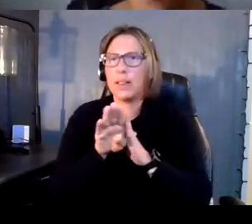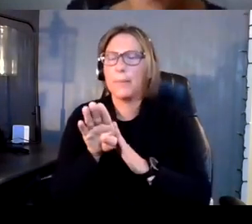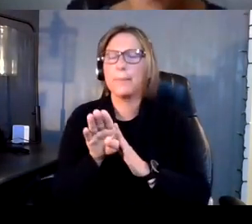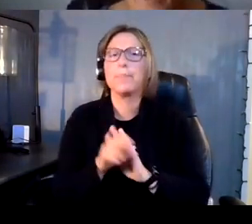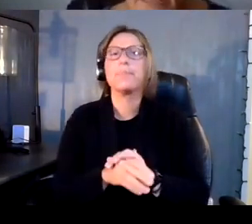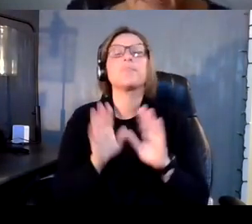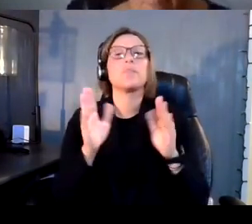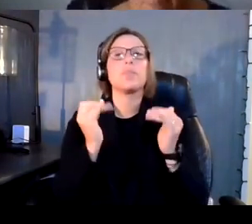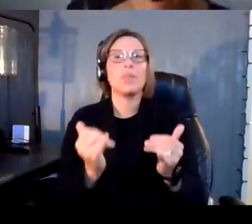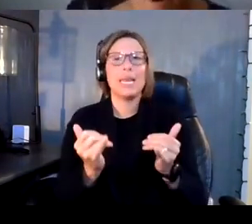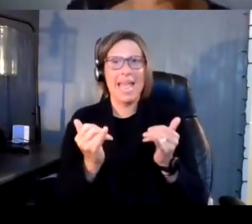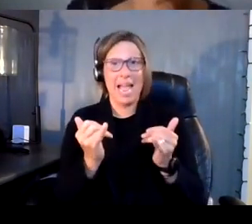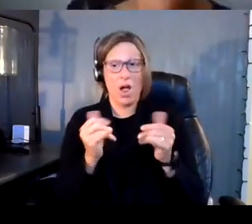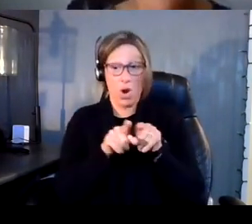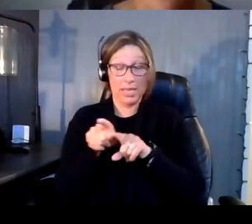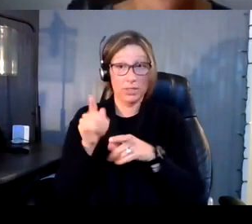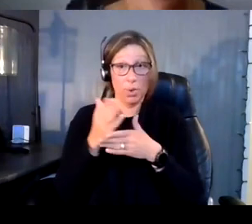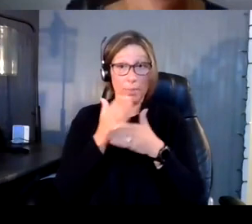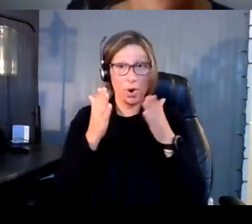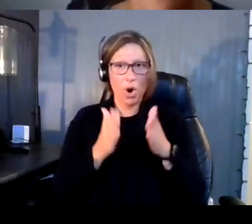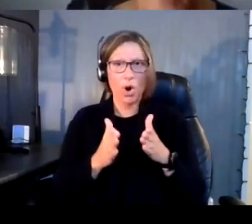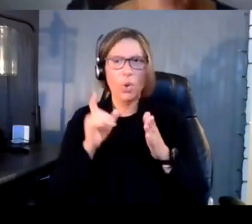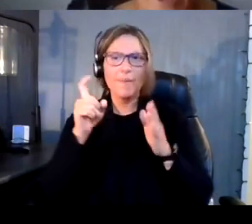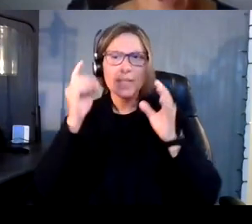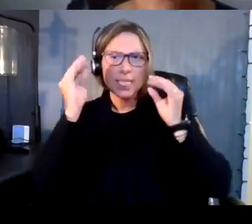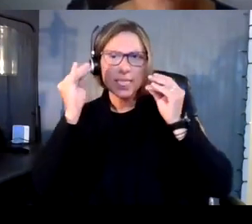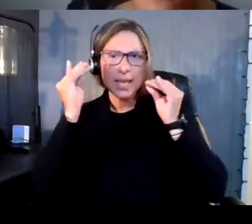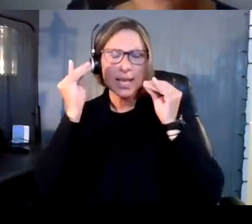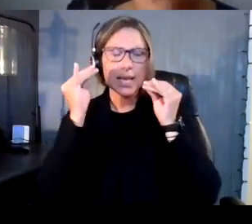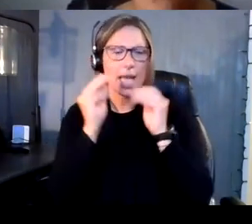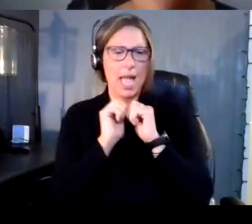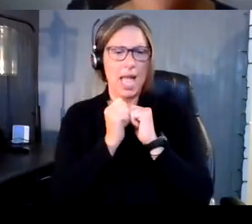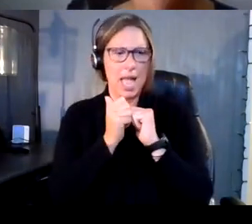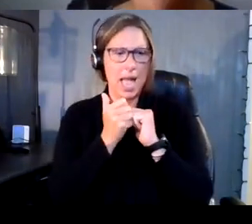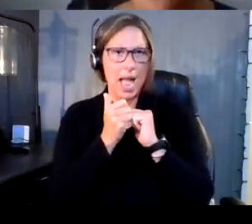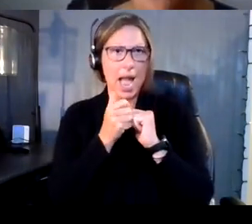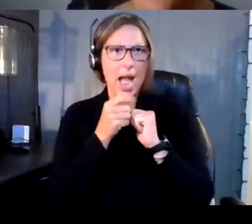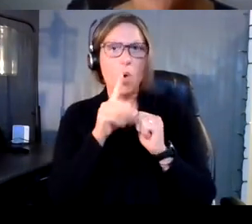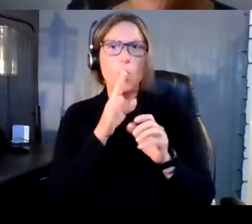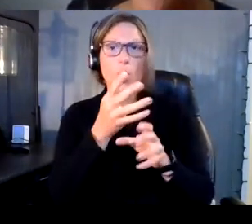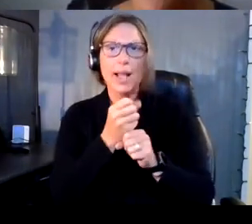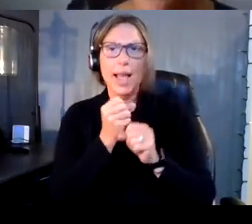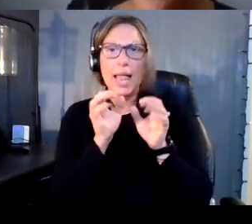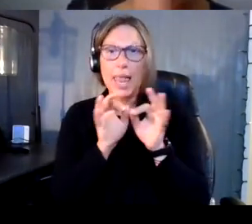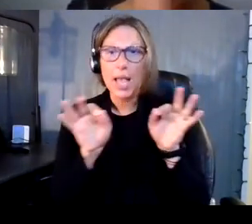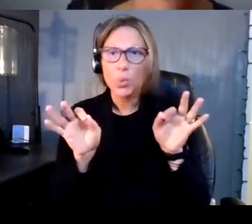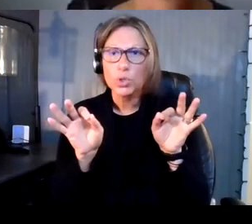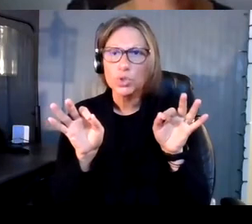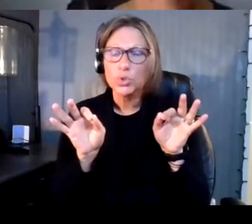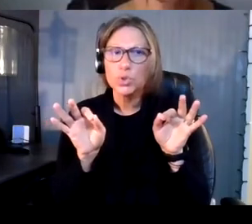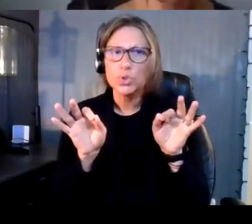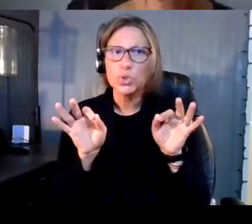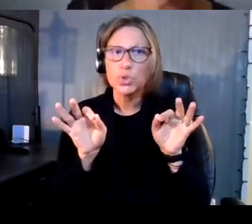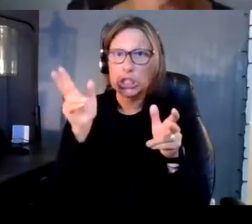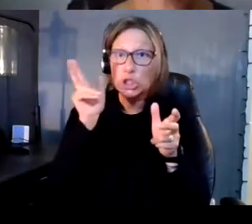now, as the partners, we have to start thinking about how will the individual receive language? Are they going to do it by